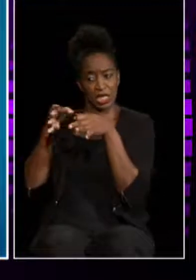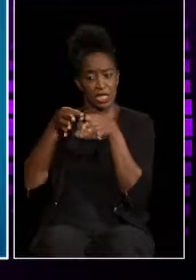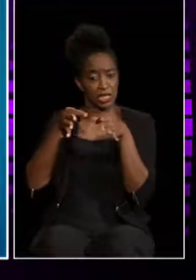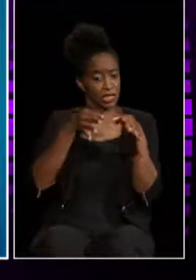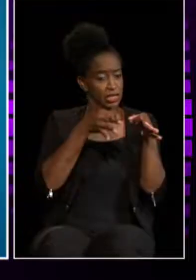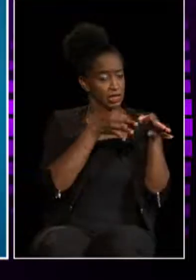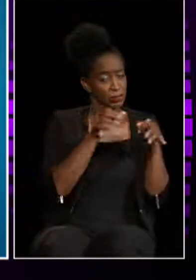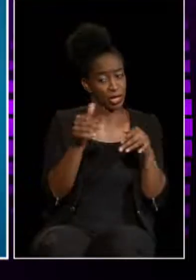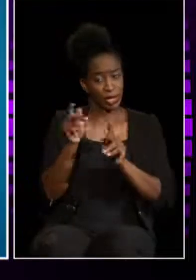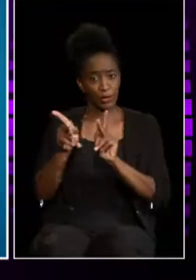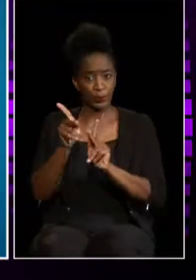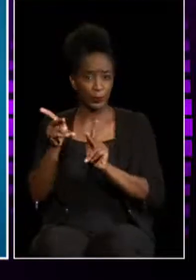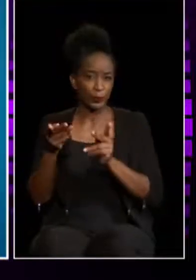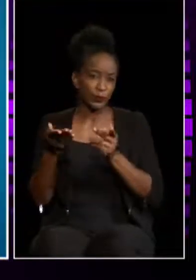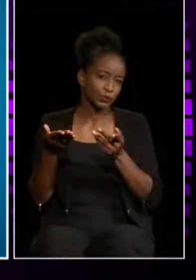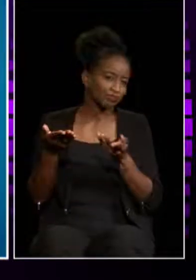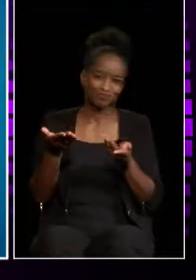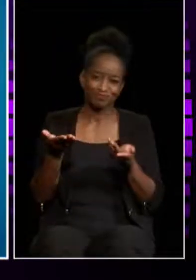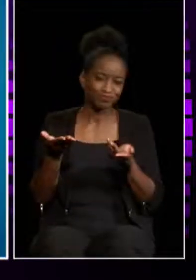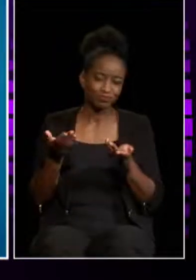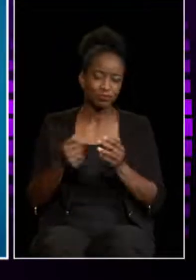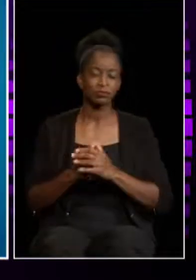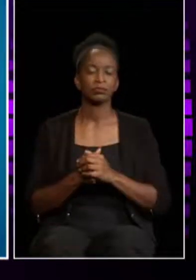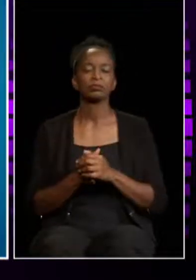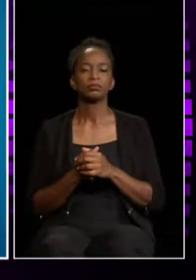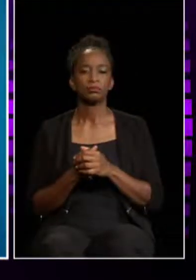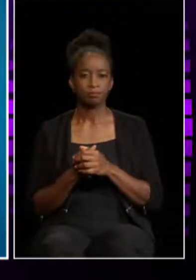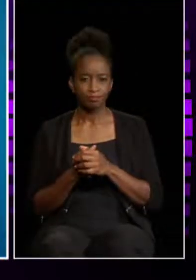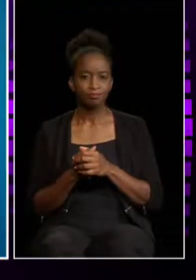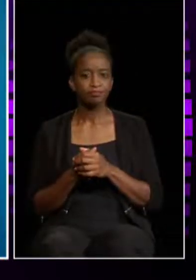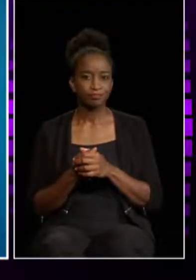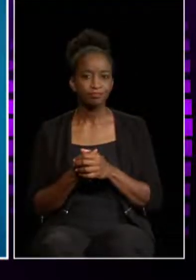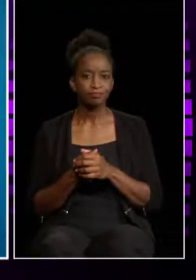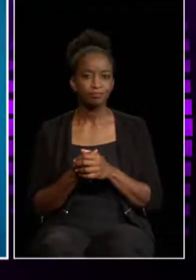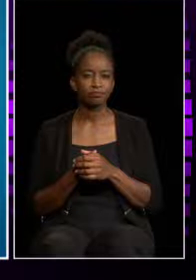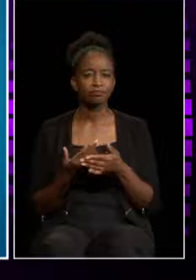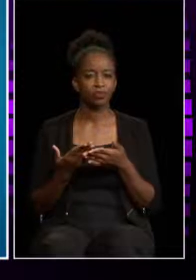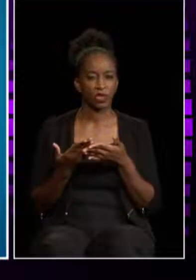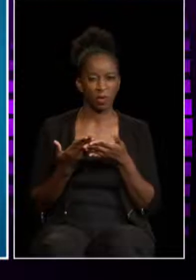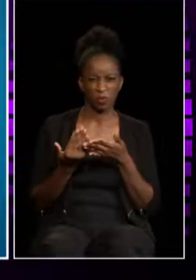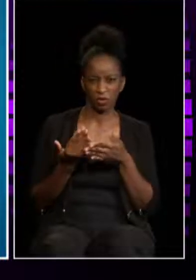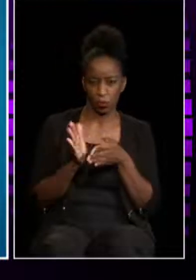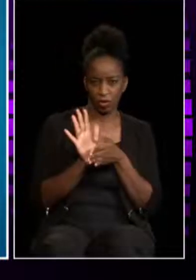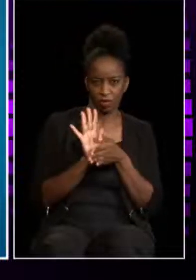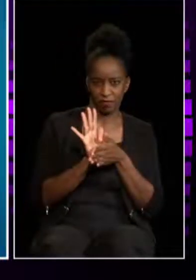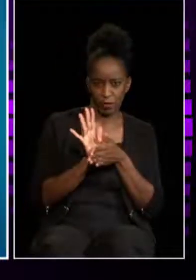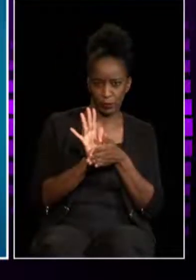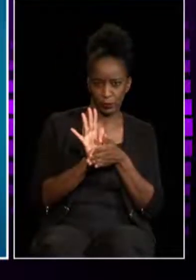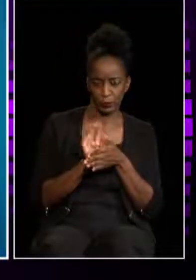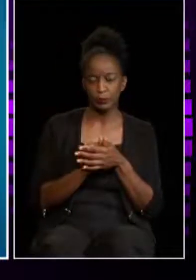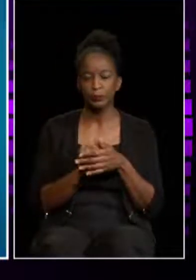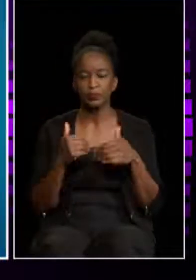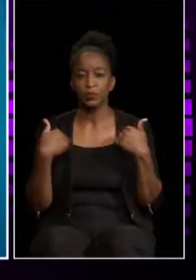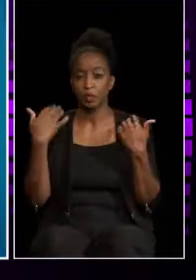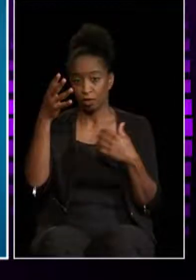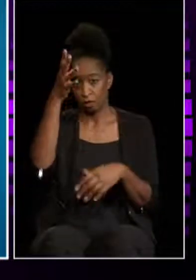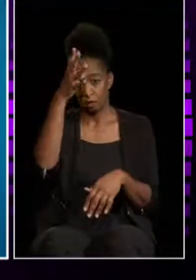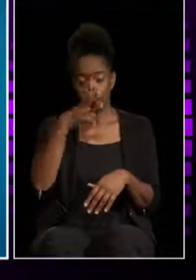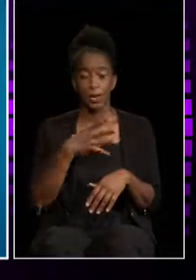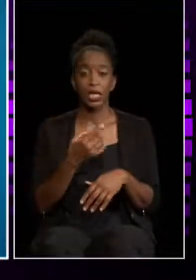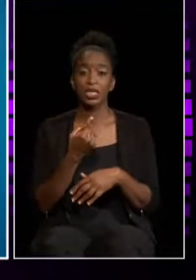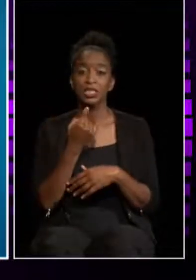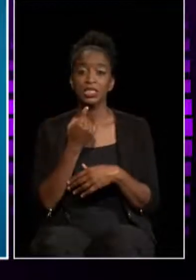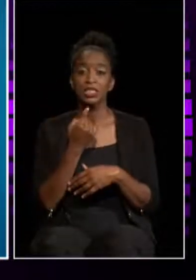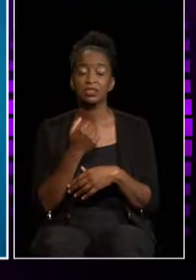Yes, and there you have it. So based on what that young man was saying in the video, the thing that I found most interesting about what he said was the fact that mental health